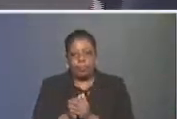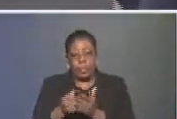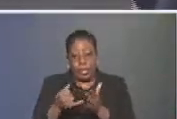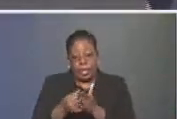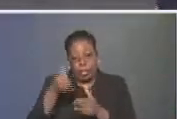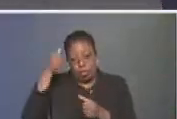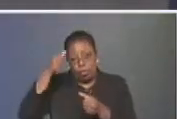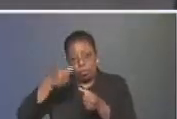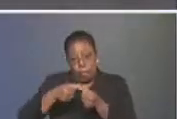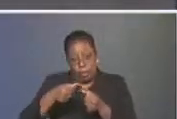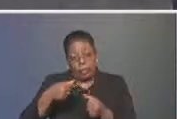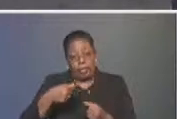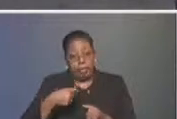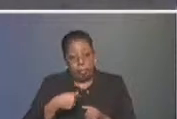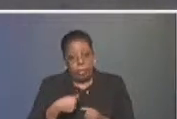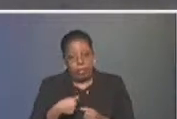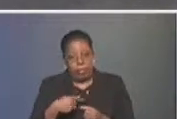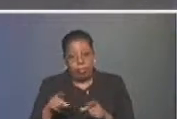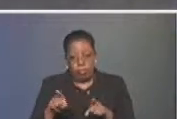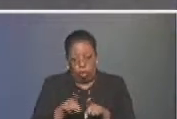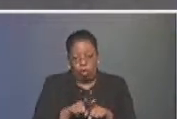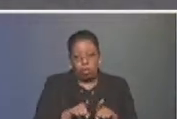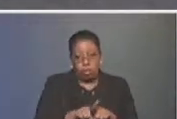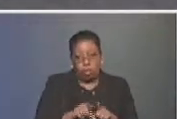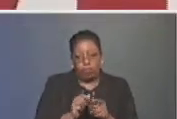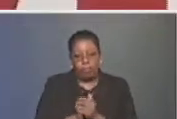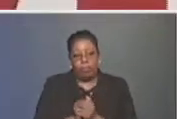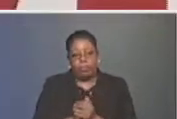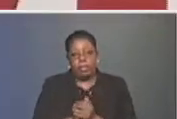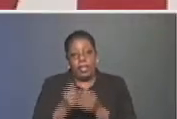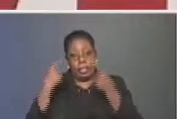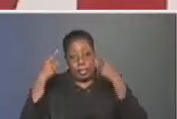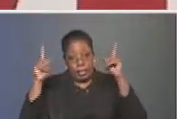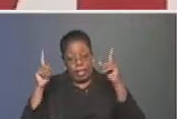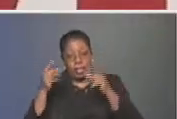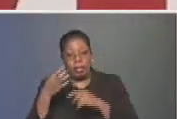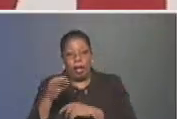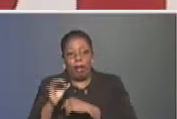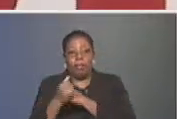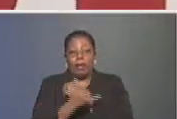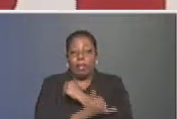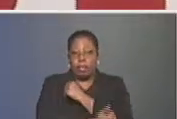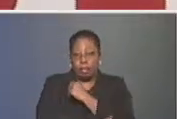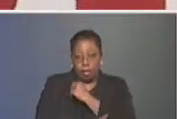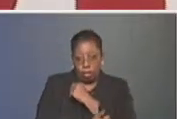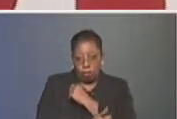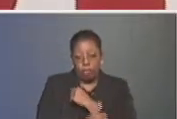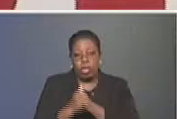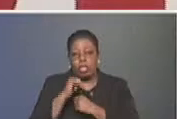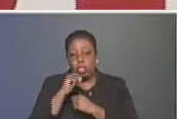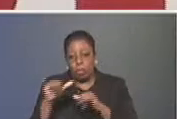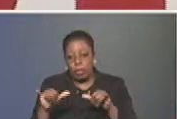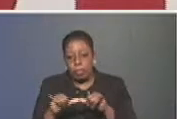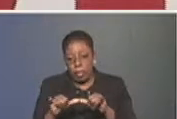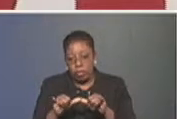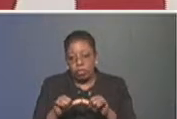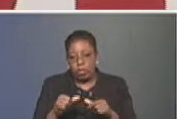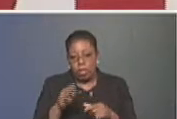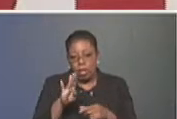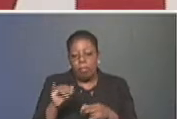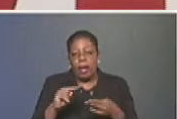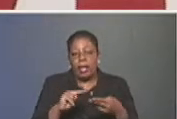reminded me too, that the success of our country is not to be measured by the